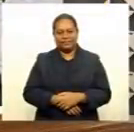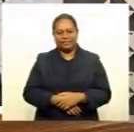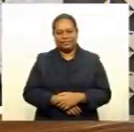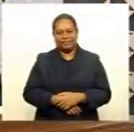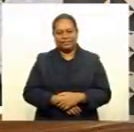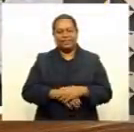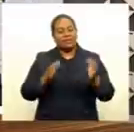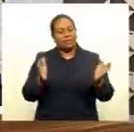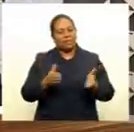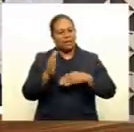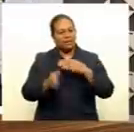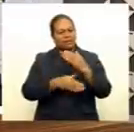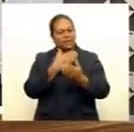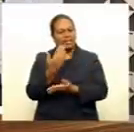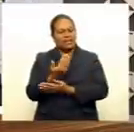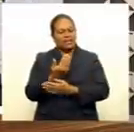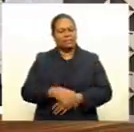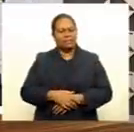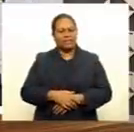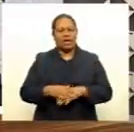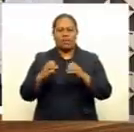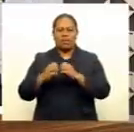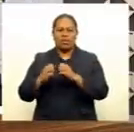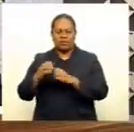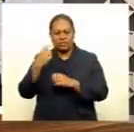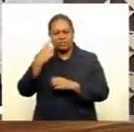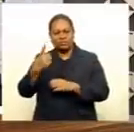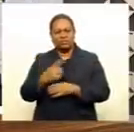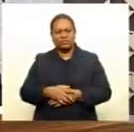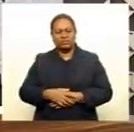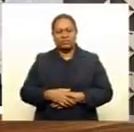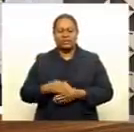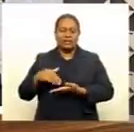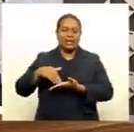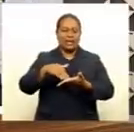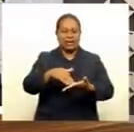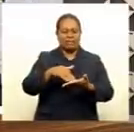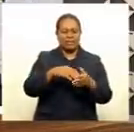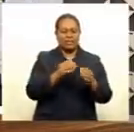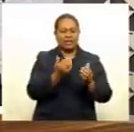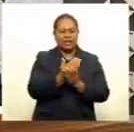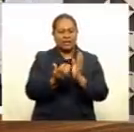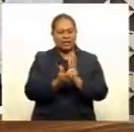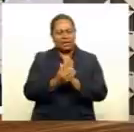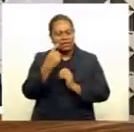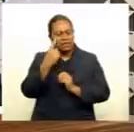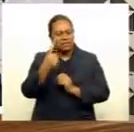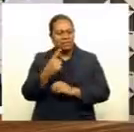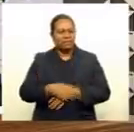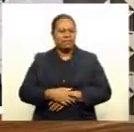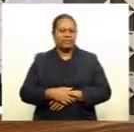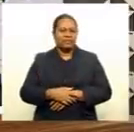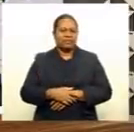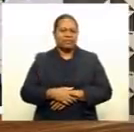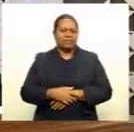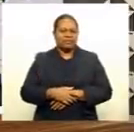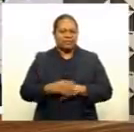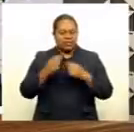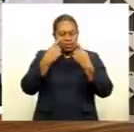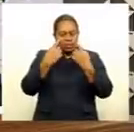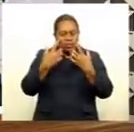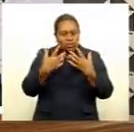In play of the day, Martin Dubravka's own goal gives Spain a helping hand. It was described as going from heroic to